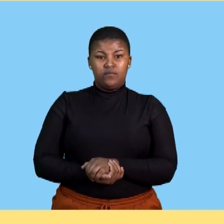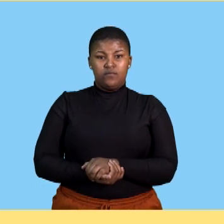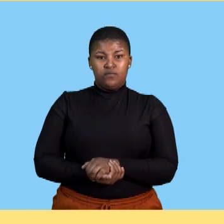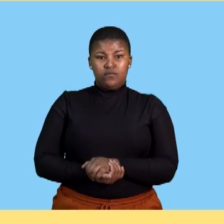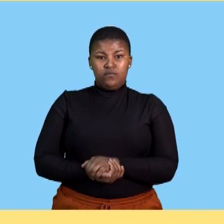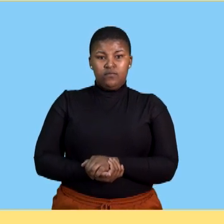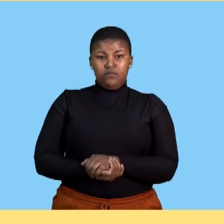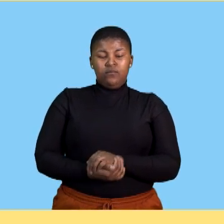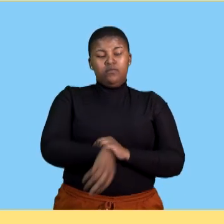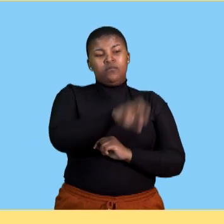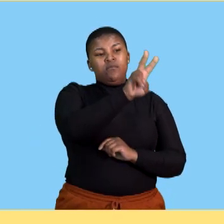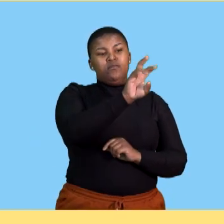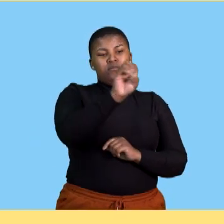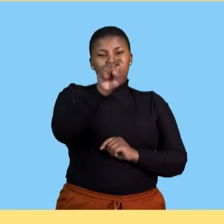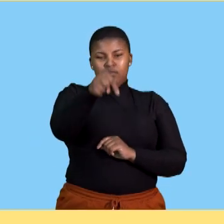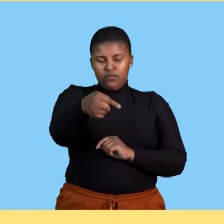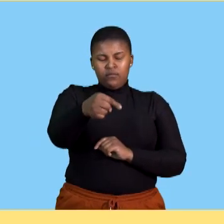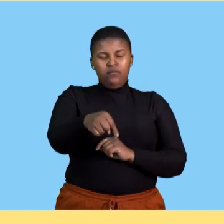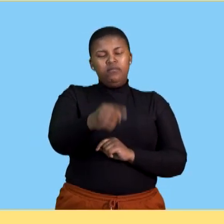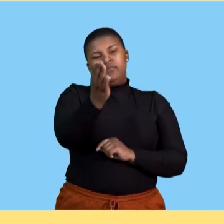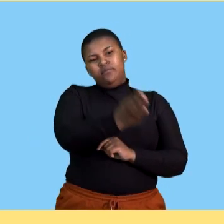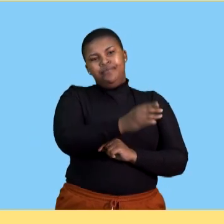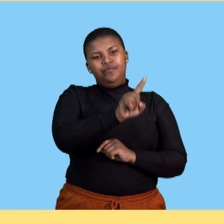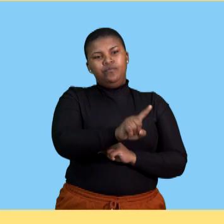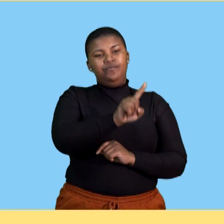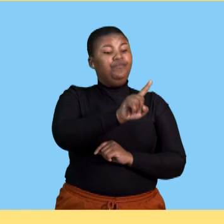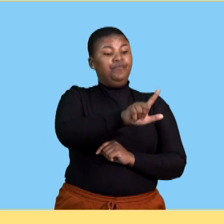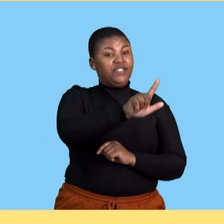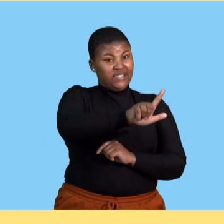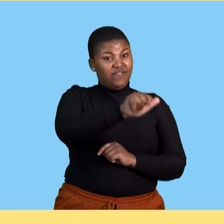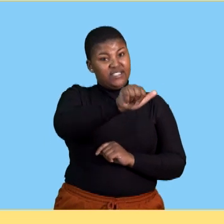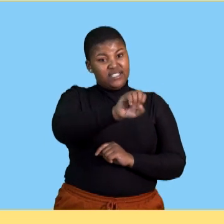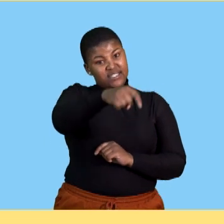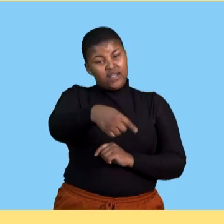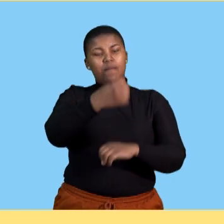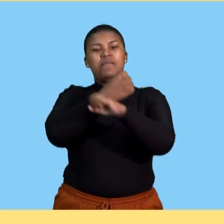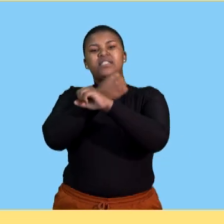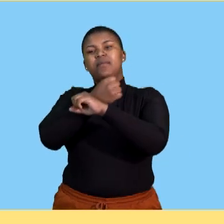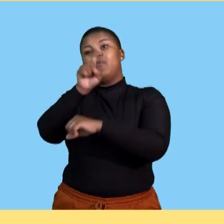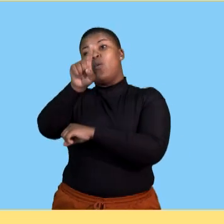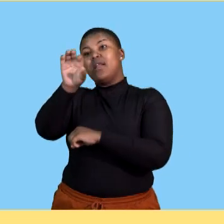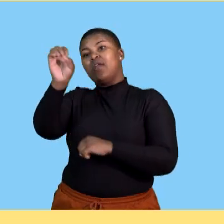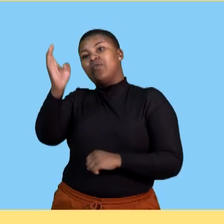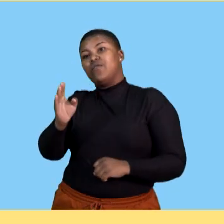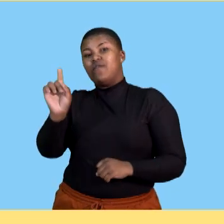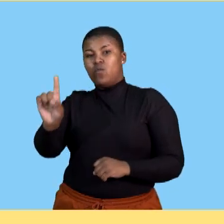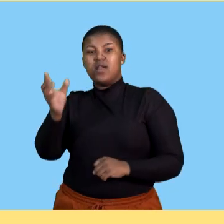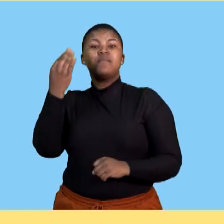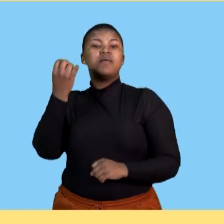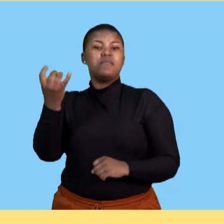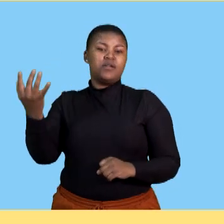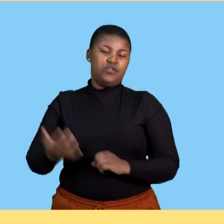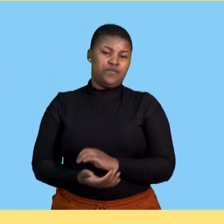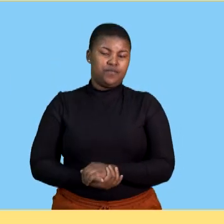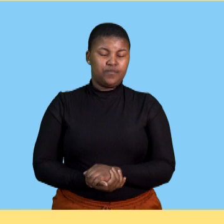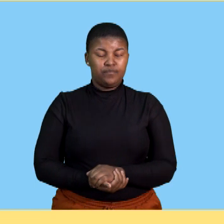say 200,000 divided by 760,000 multiplied by 100/1.